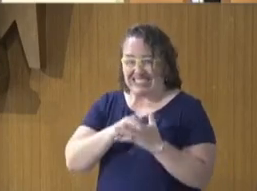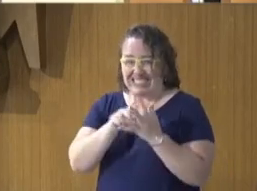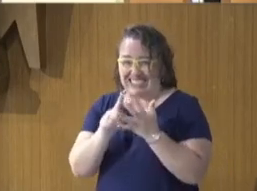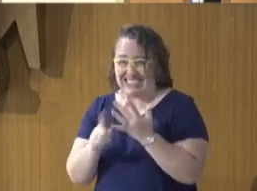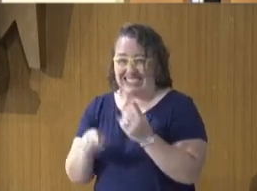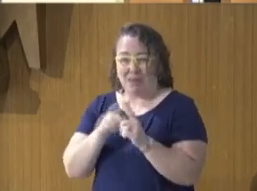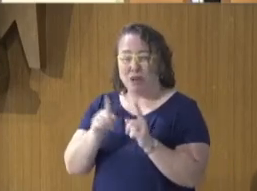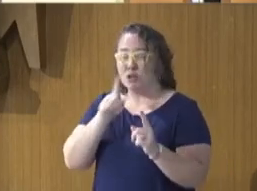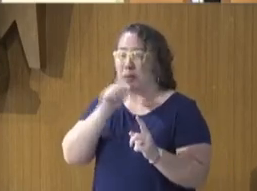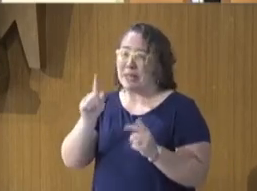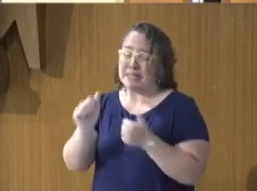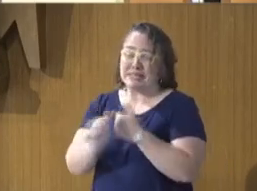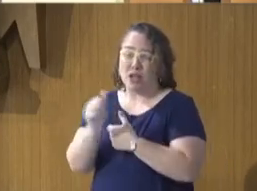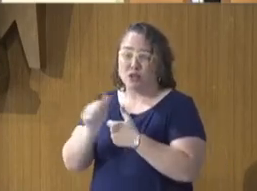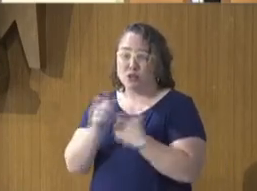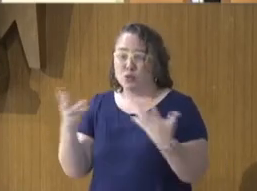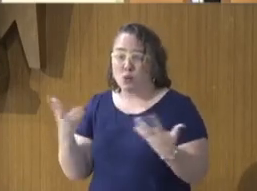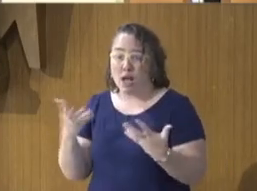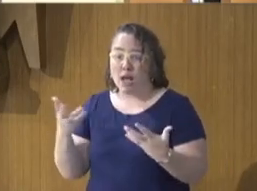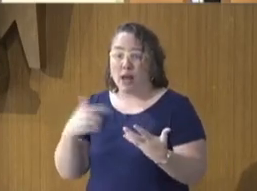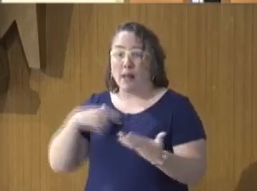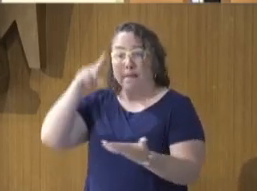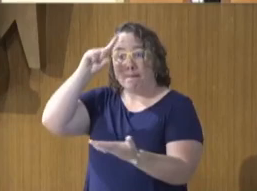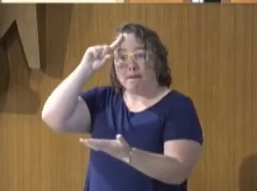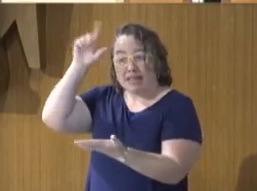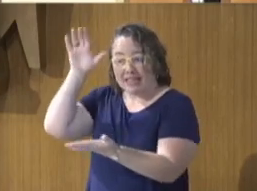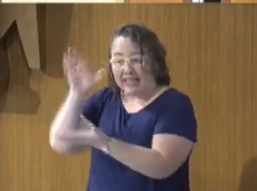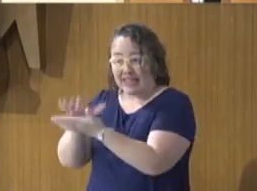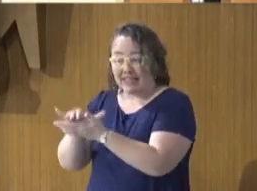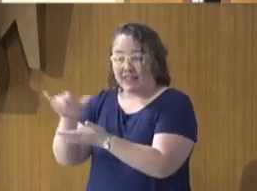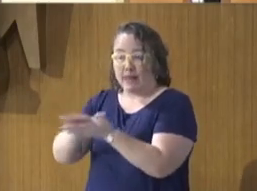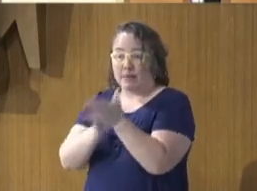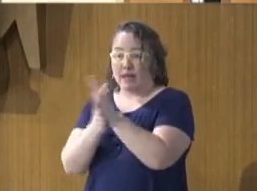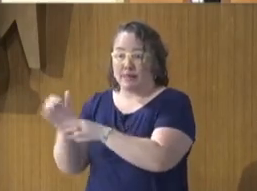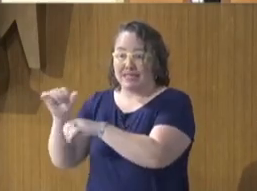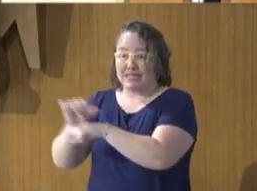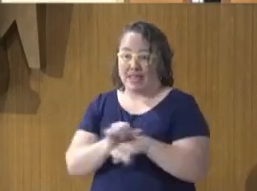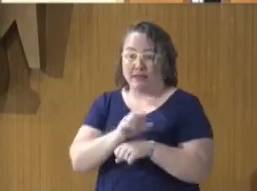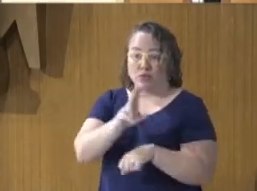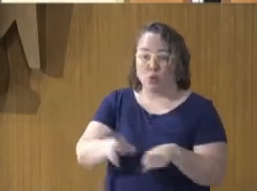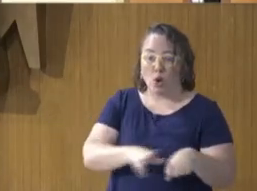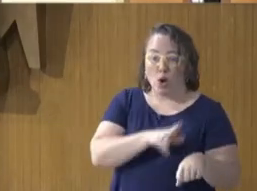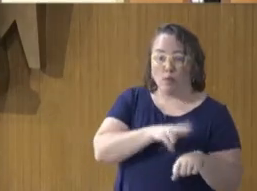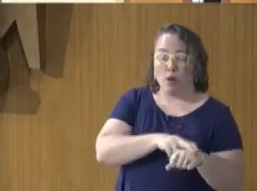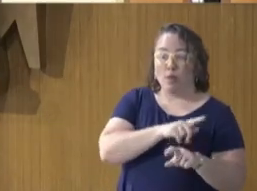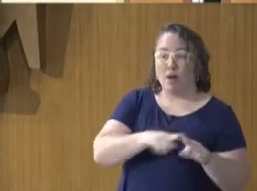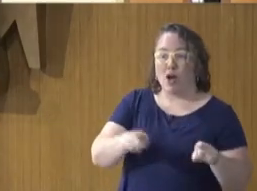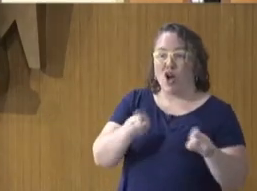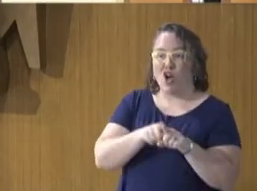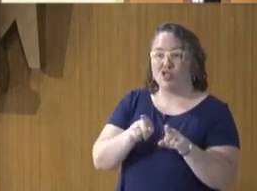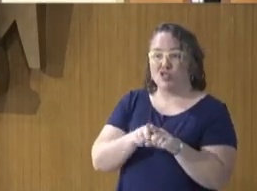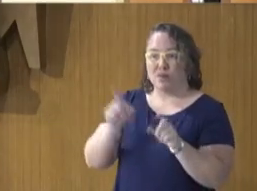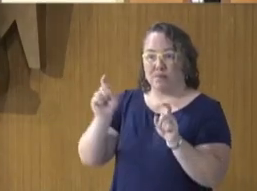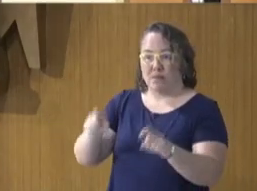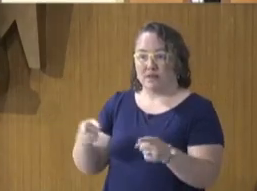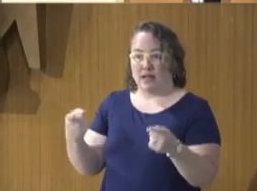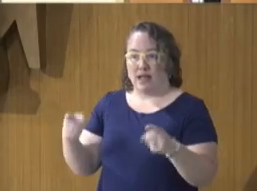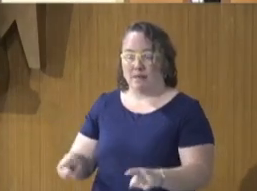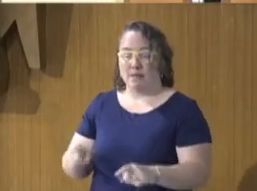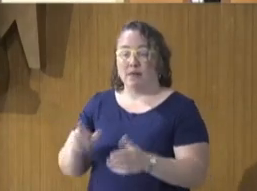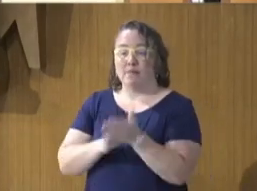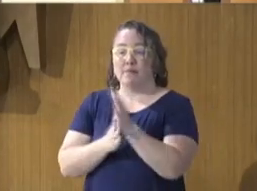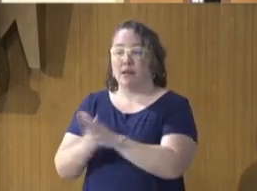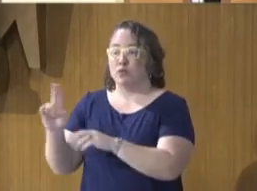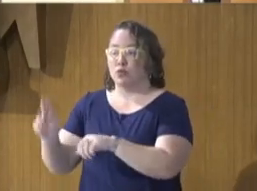dangerous coping mechanism is believing that enslavement is not only normal, but that it's inevitable. Normalizing